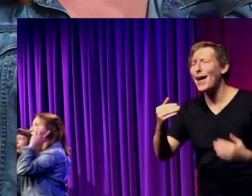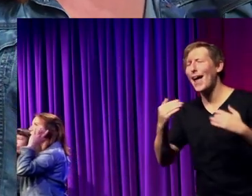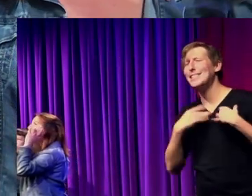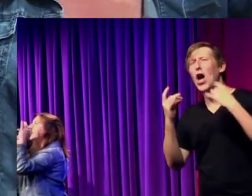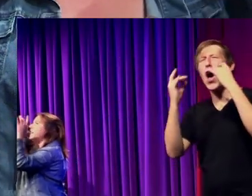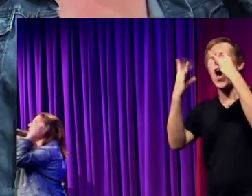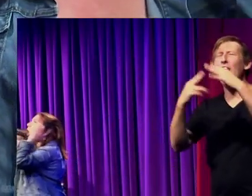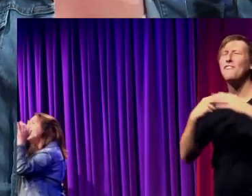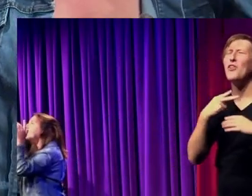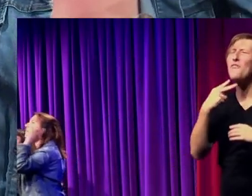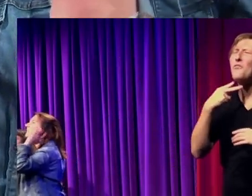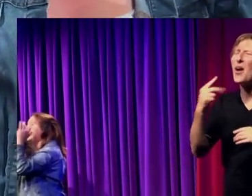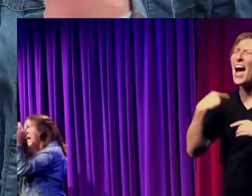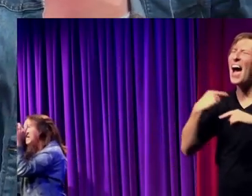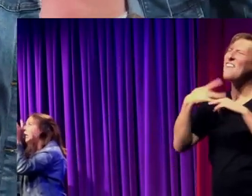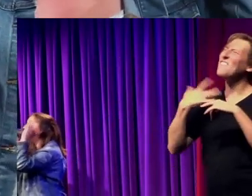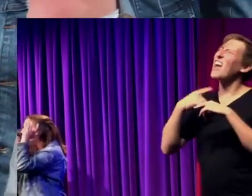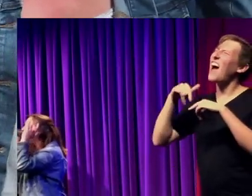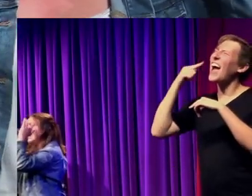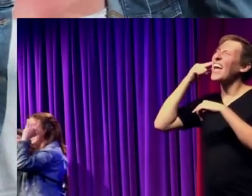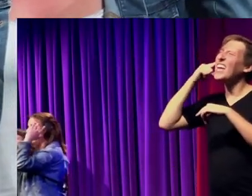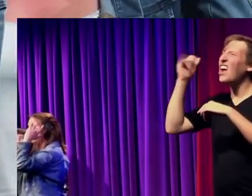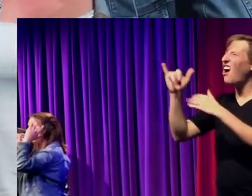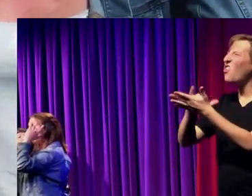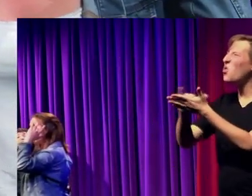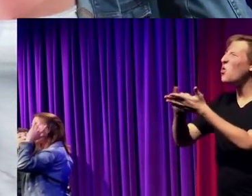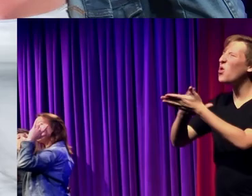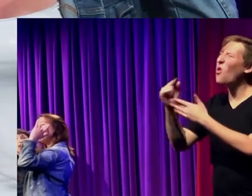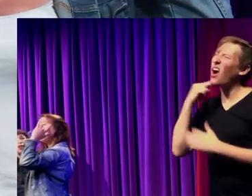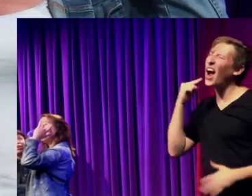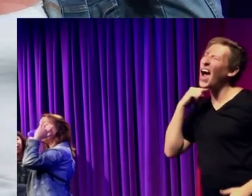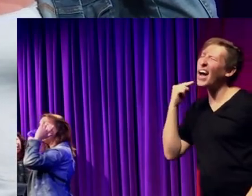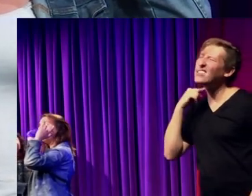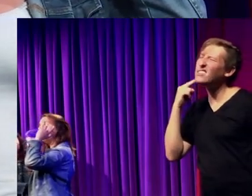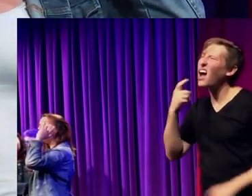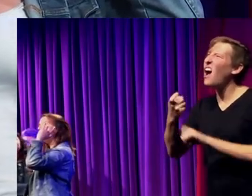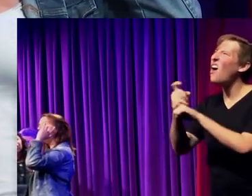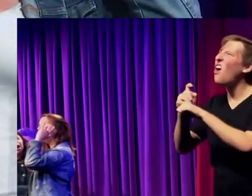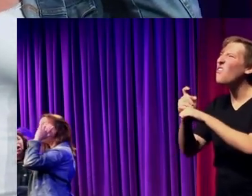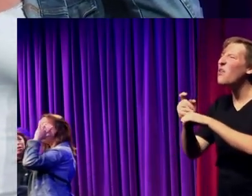can hear her even over the Metallica music.